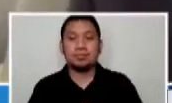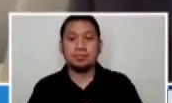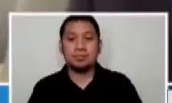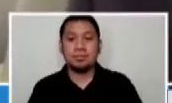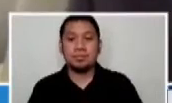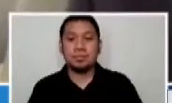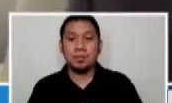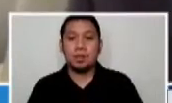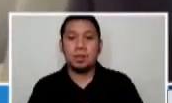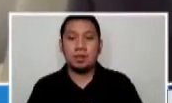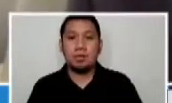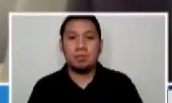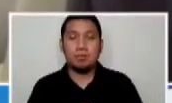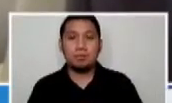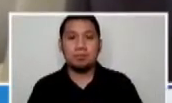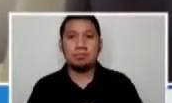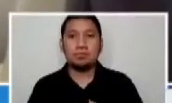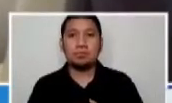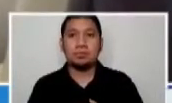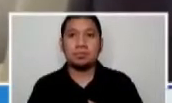times because